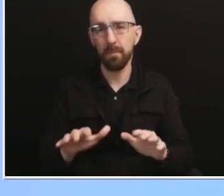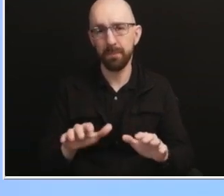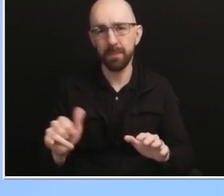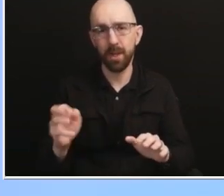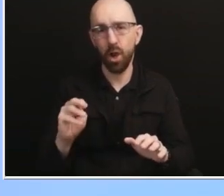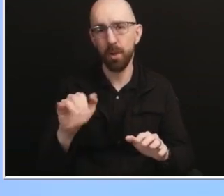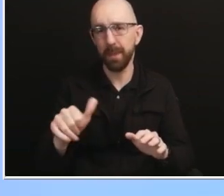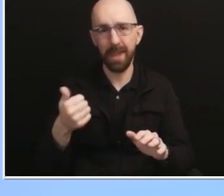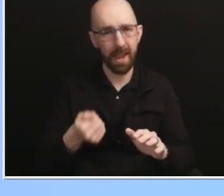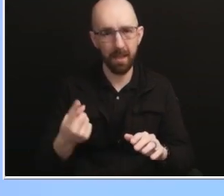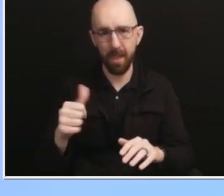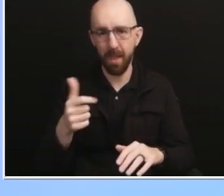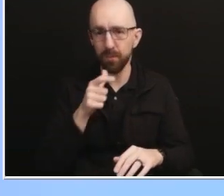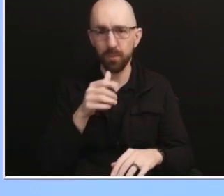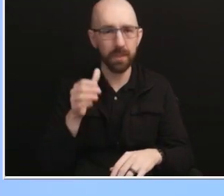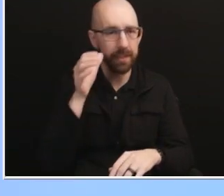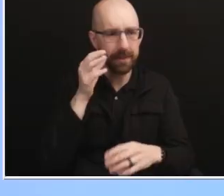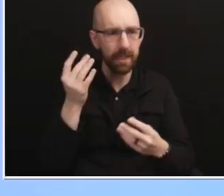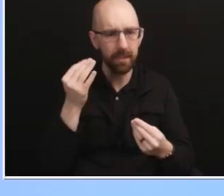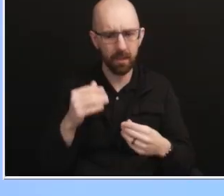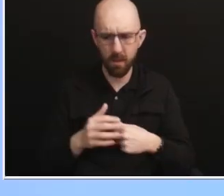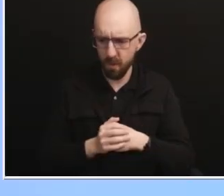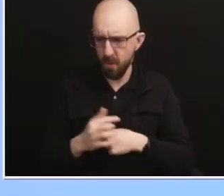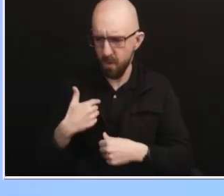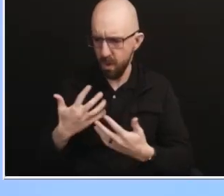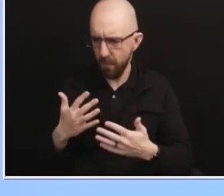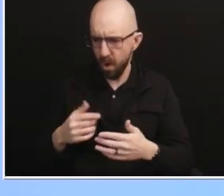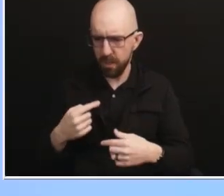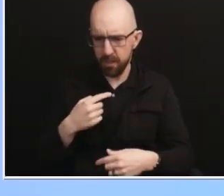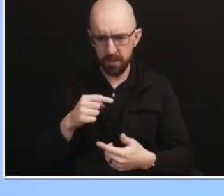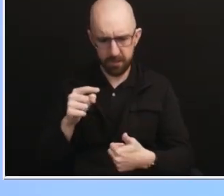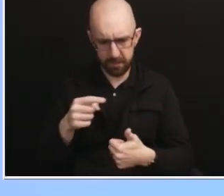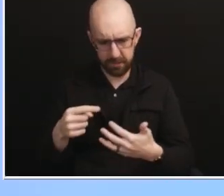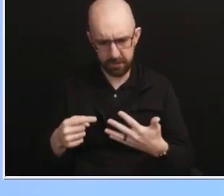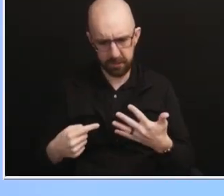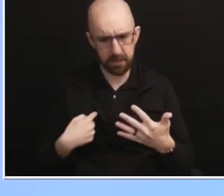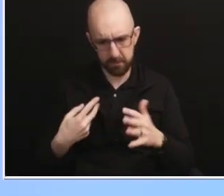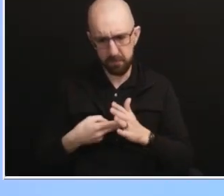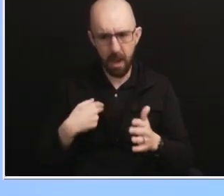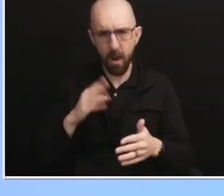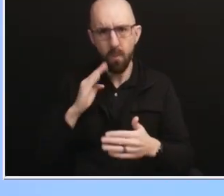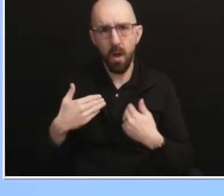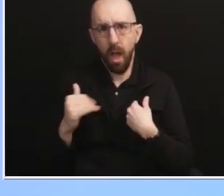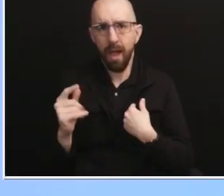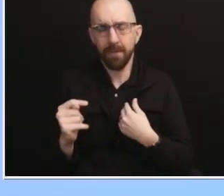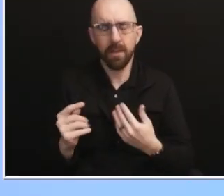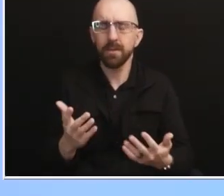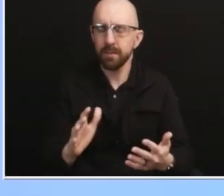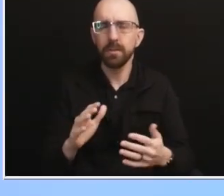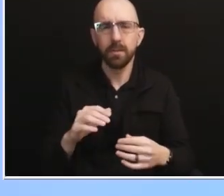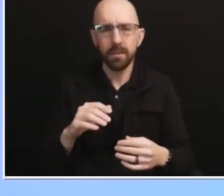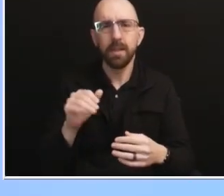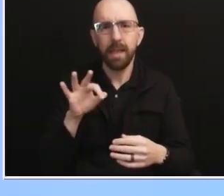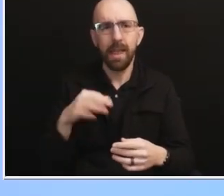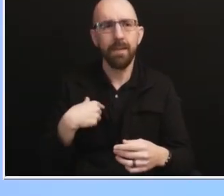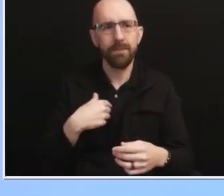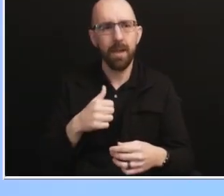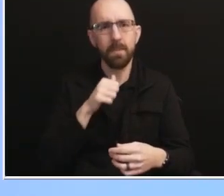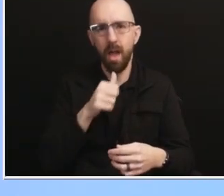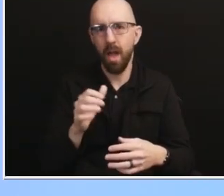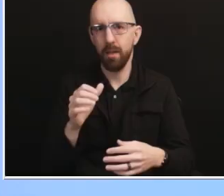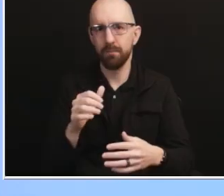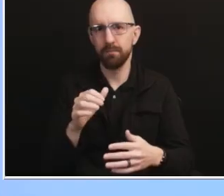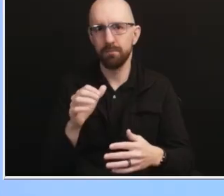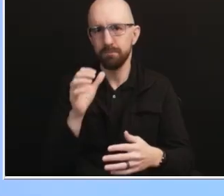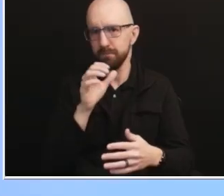else who's listening and thinking like, oh my God, I'm already this. Am I doomed for this? I think that if I'm not missing my guess, I don't want to overspeak